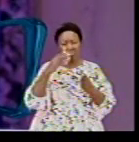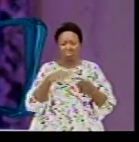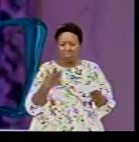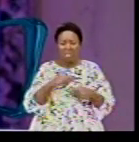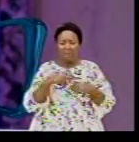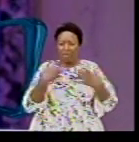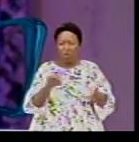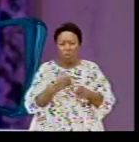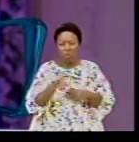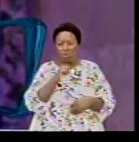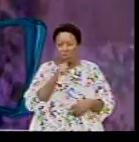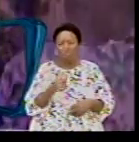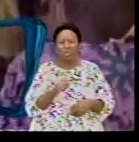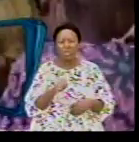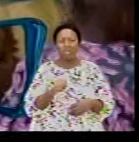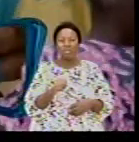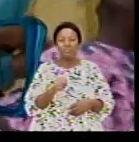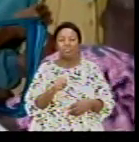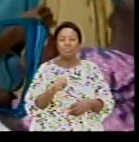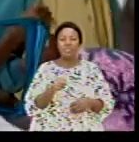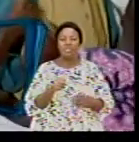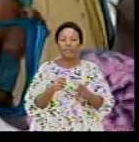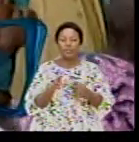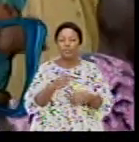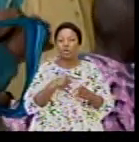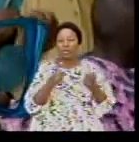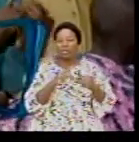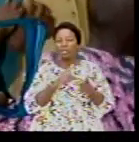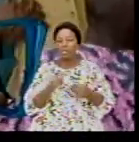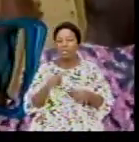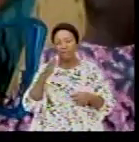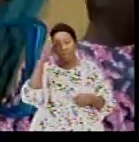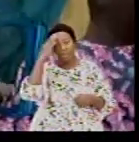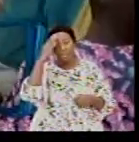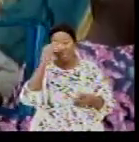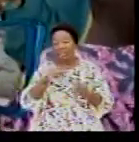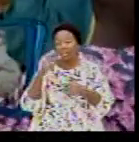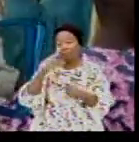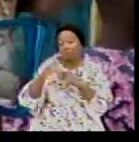I can see the flag at the left-hand side in front.